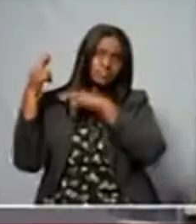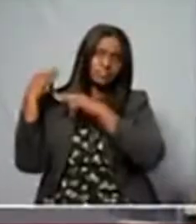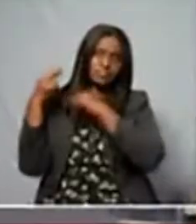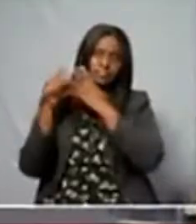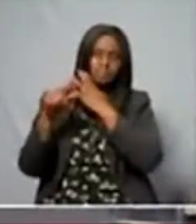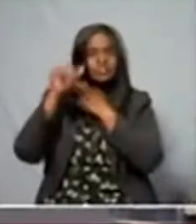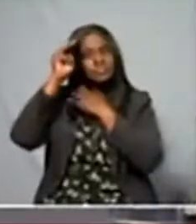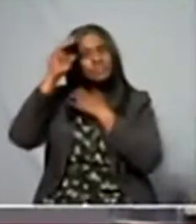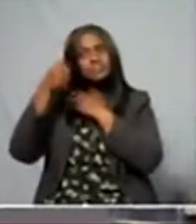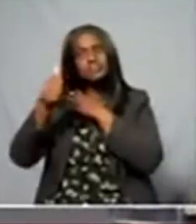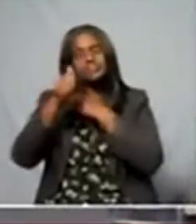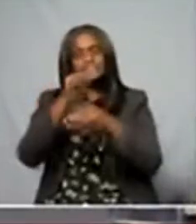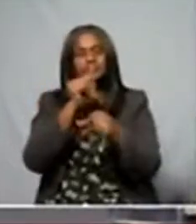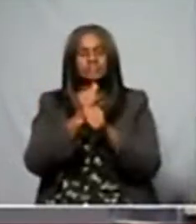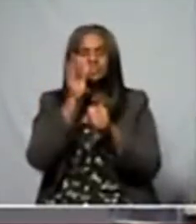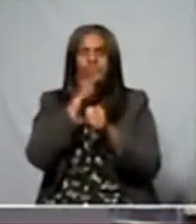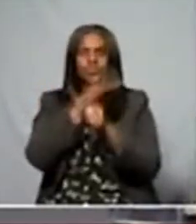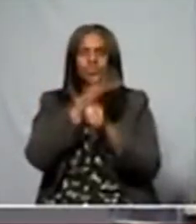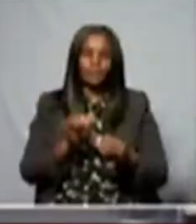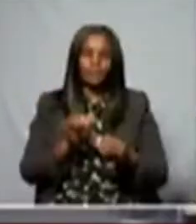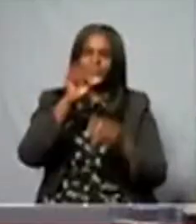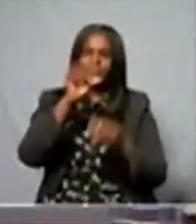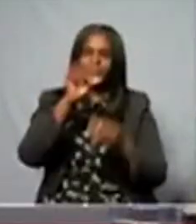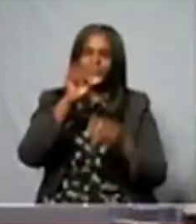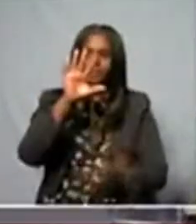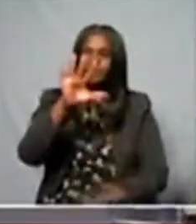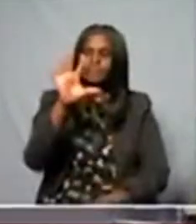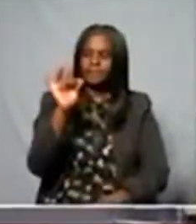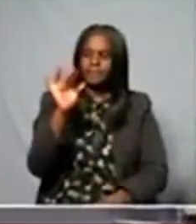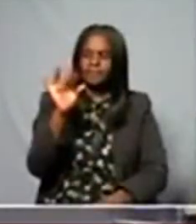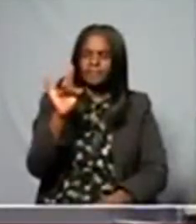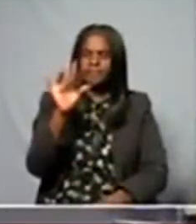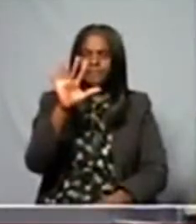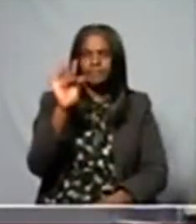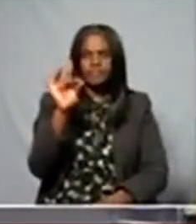the ministry received a total of